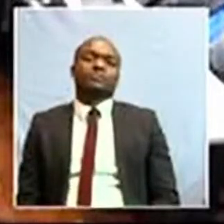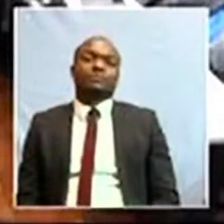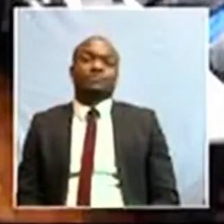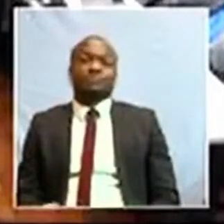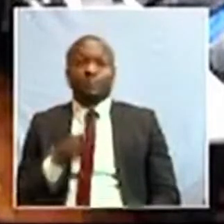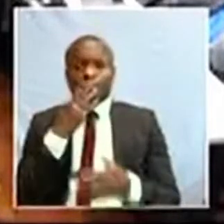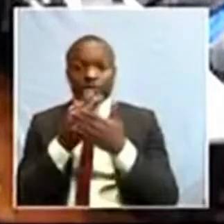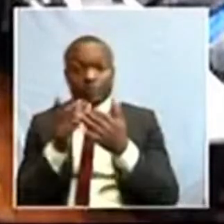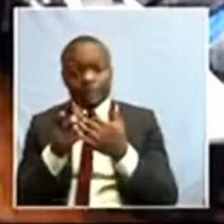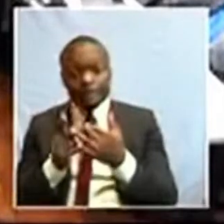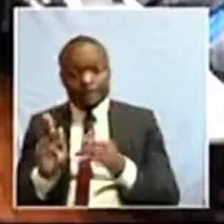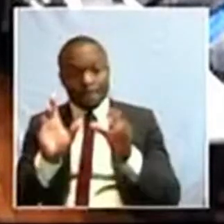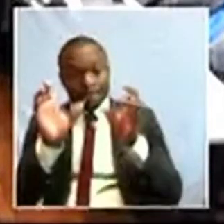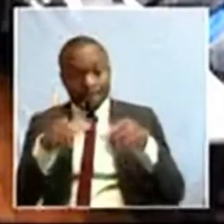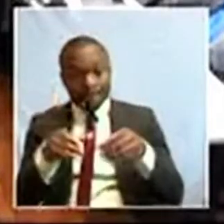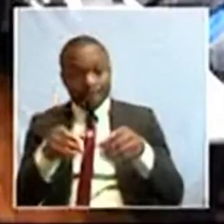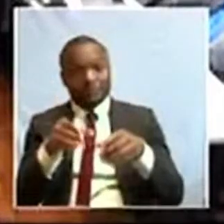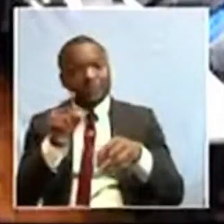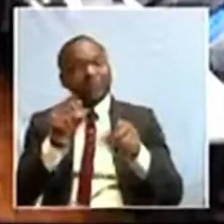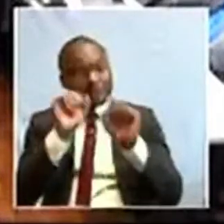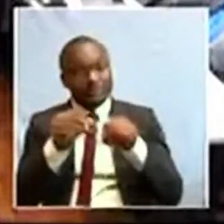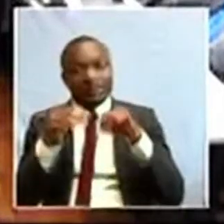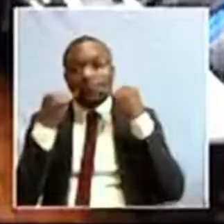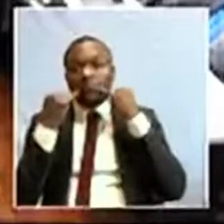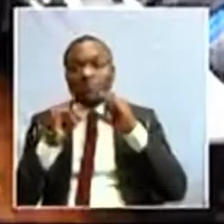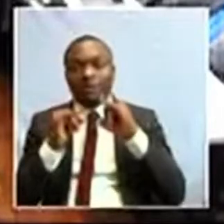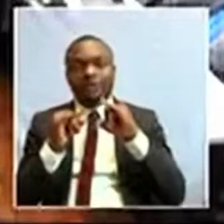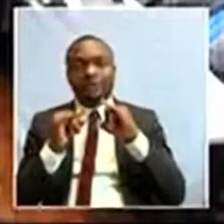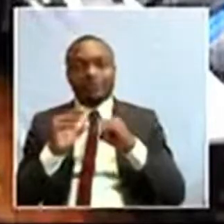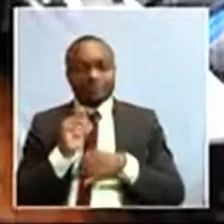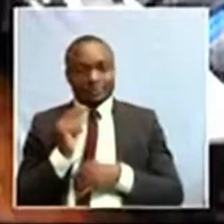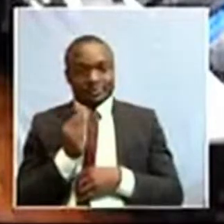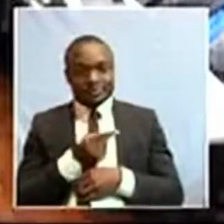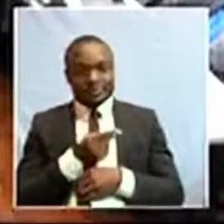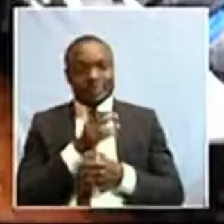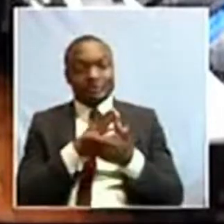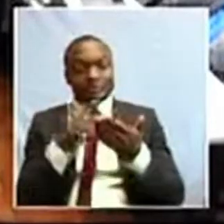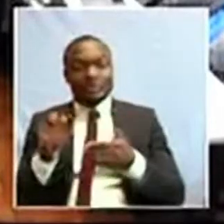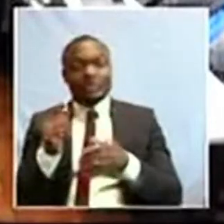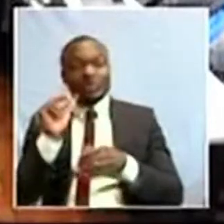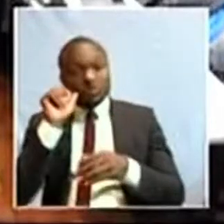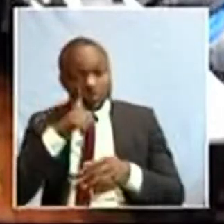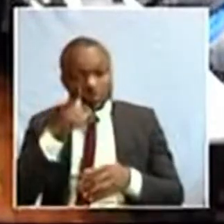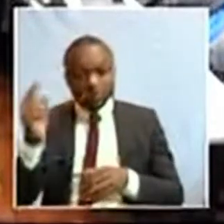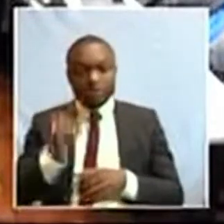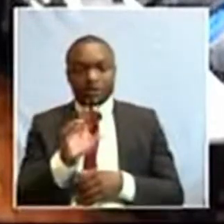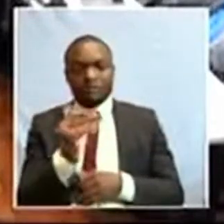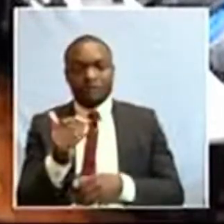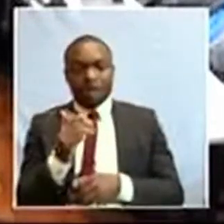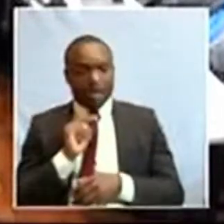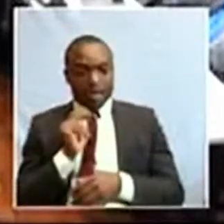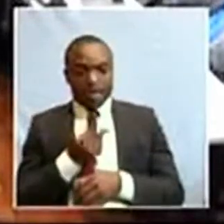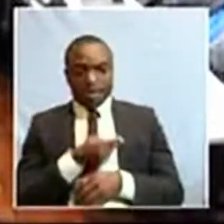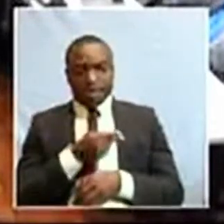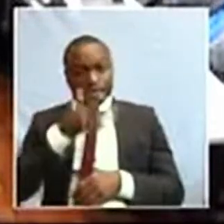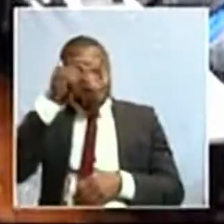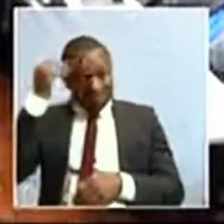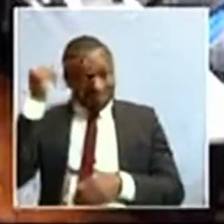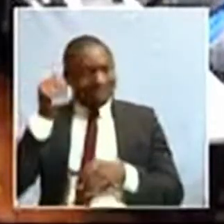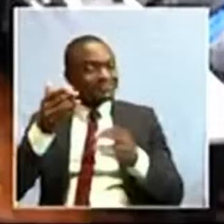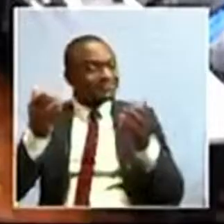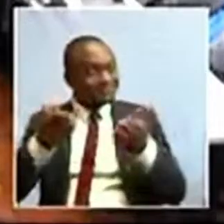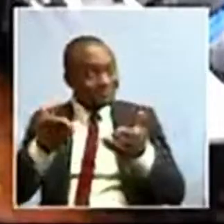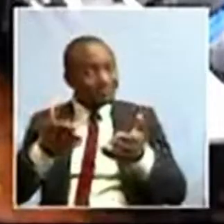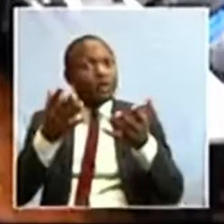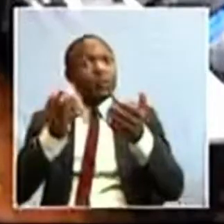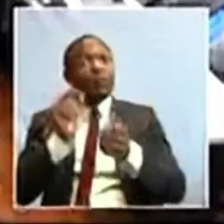good part about this committee is you may tell us something wrong, but tomorrow you come back and we don't forget here. So we